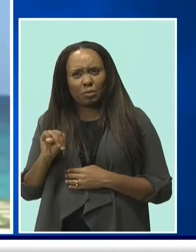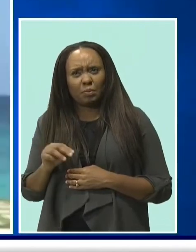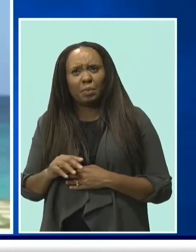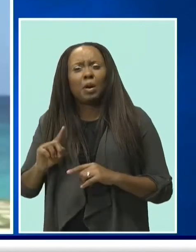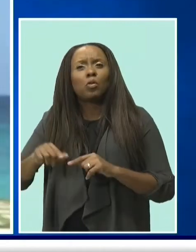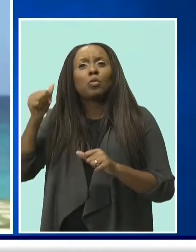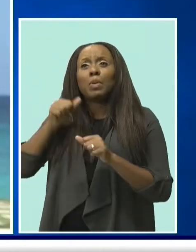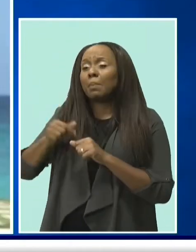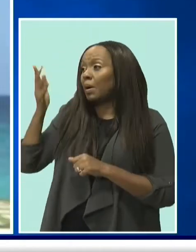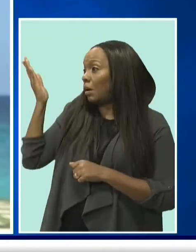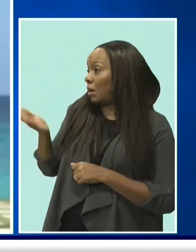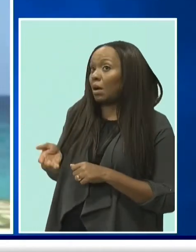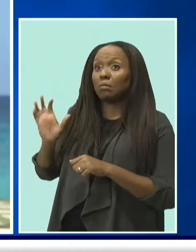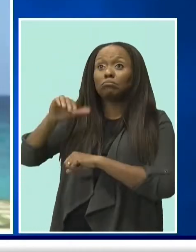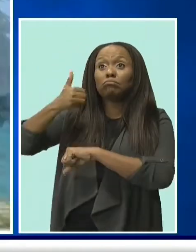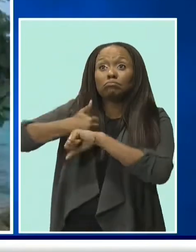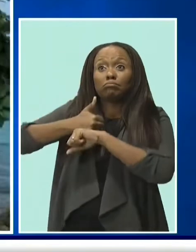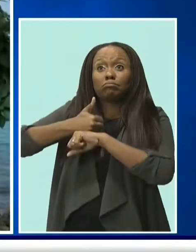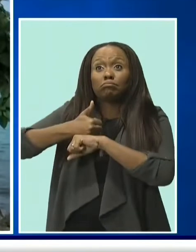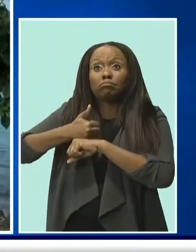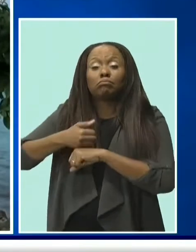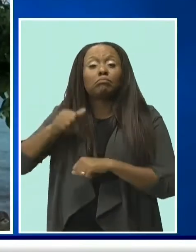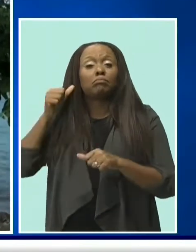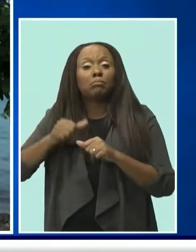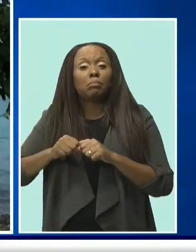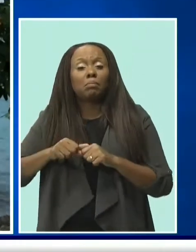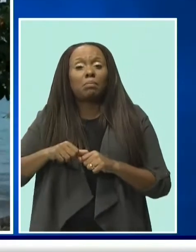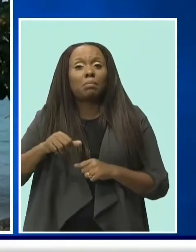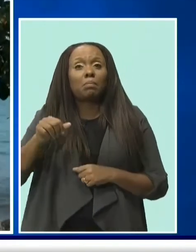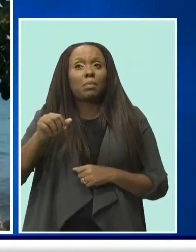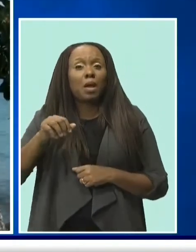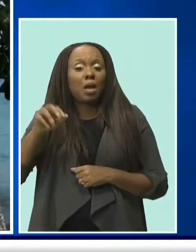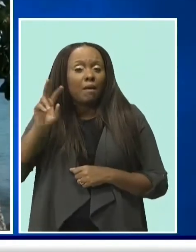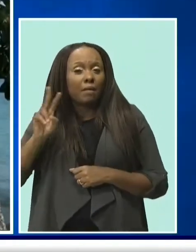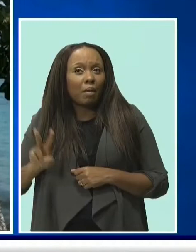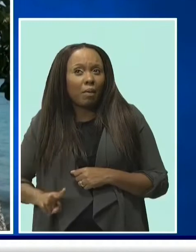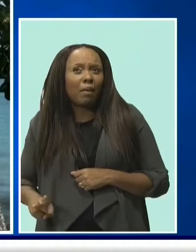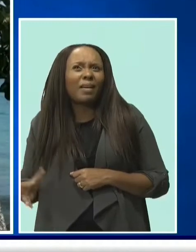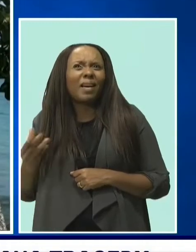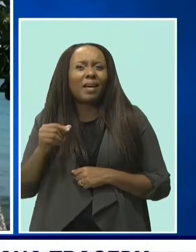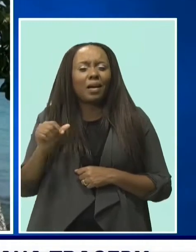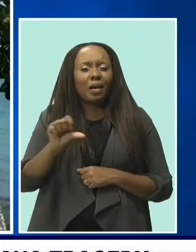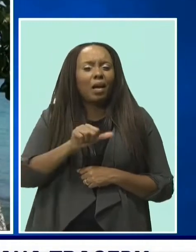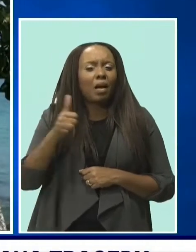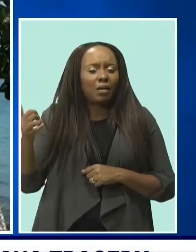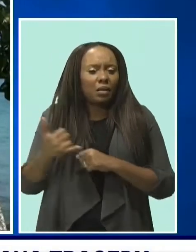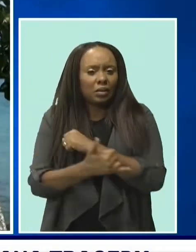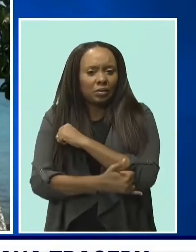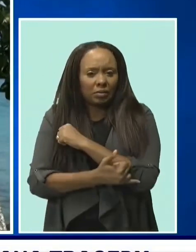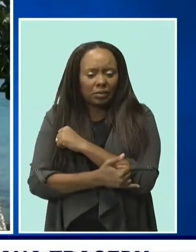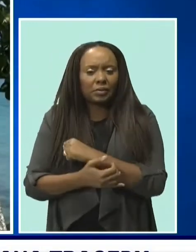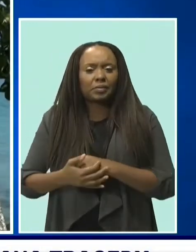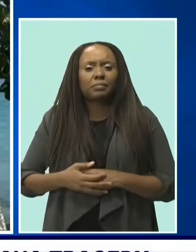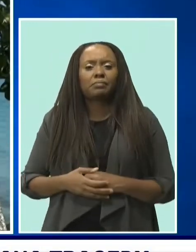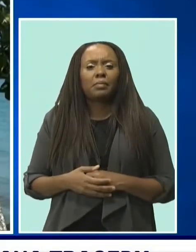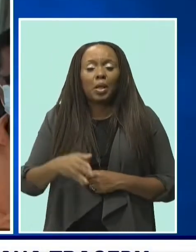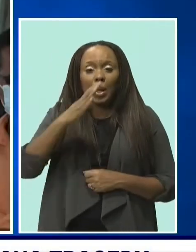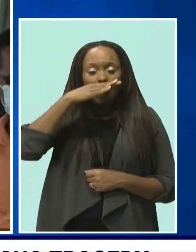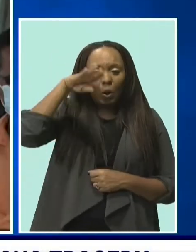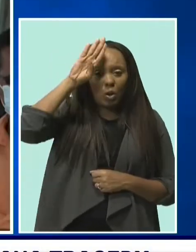similar places in Guyana and Venezuela, as well as in the memory of many Cubans,